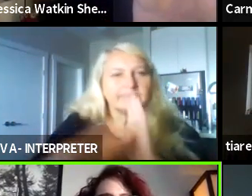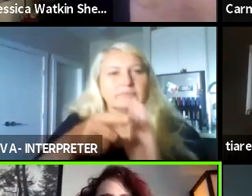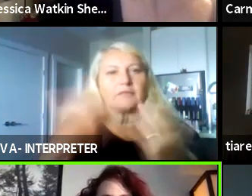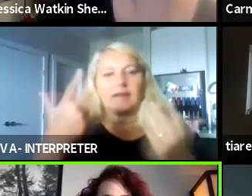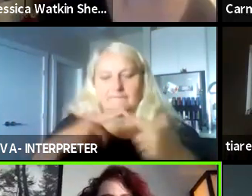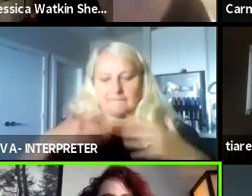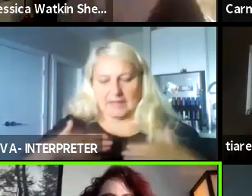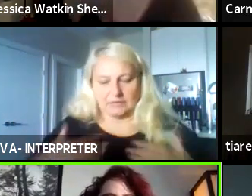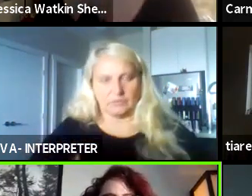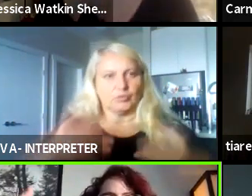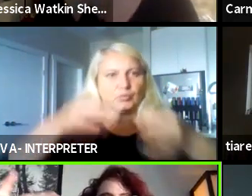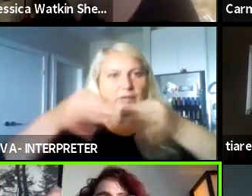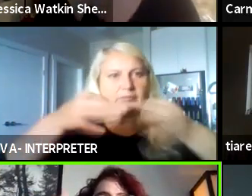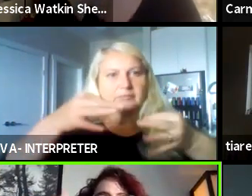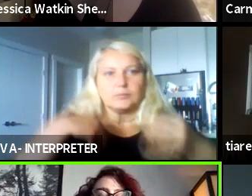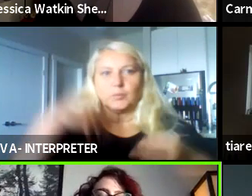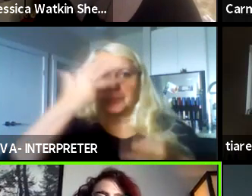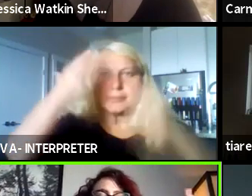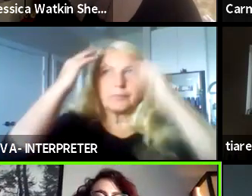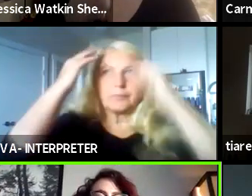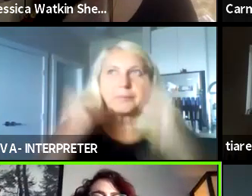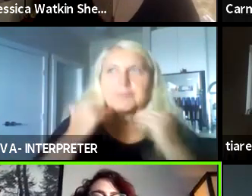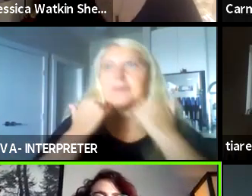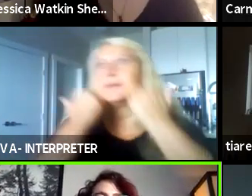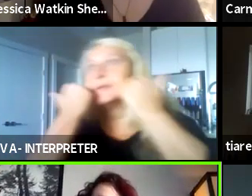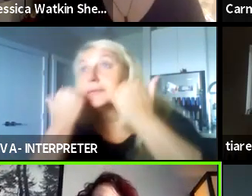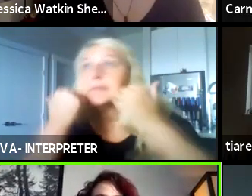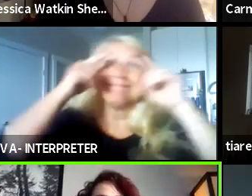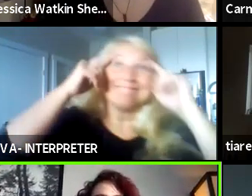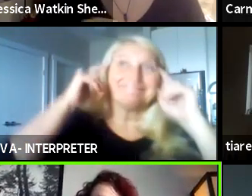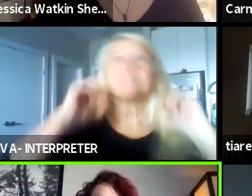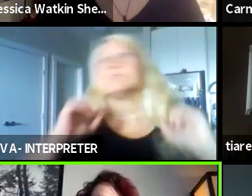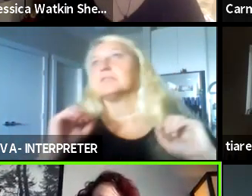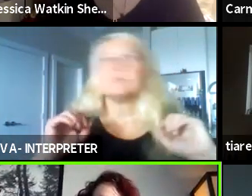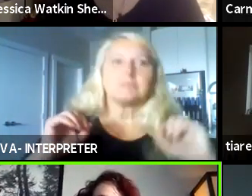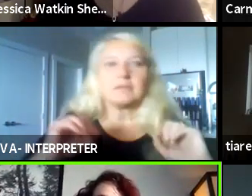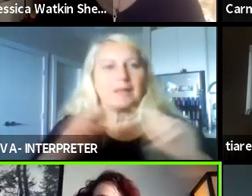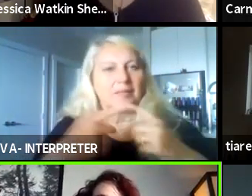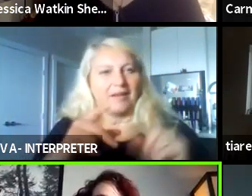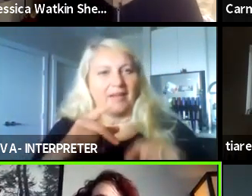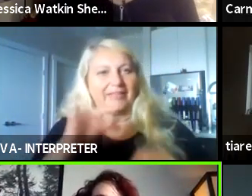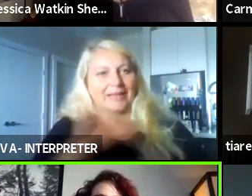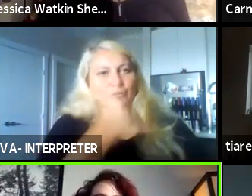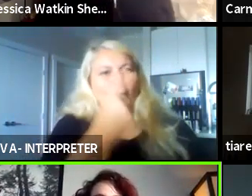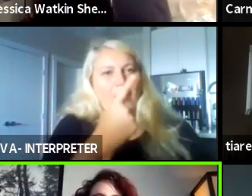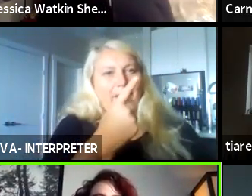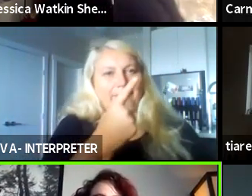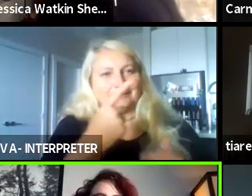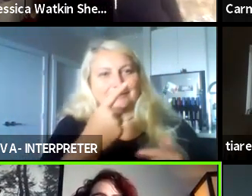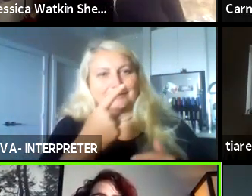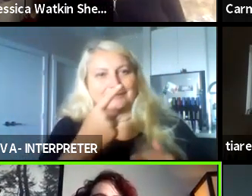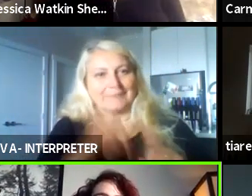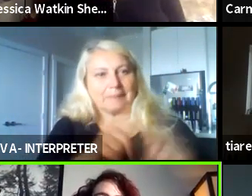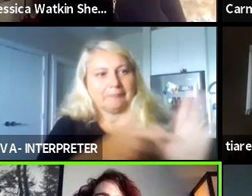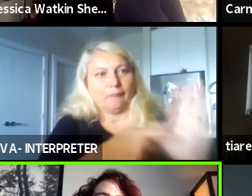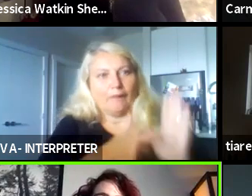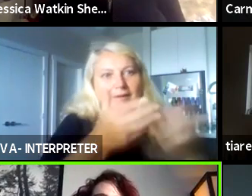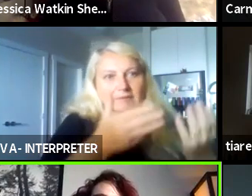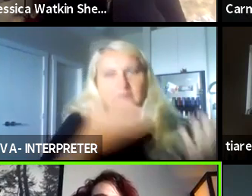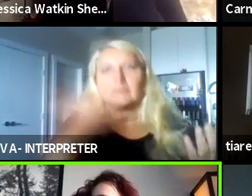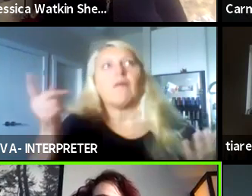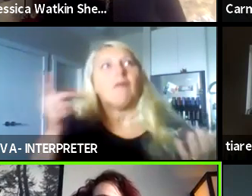like trying to get to the fact that there's this really big multiplicity of accesses that we're trying to really hold and support. And I